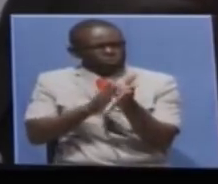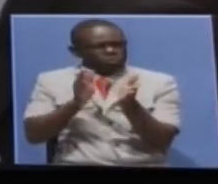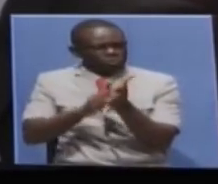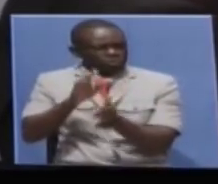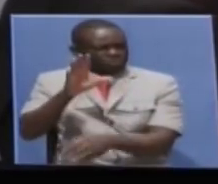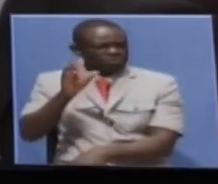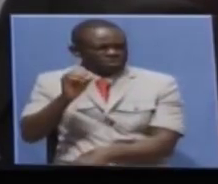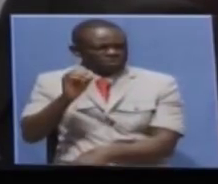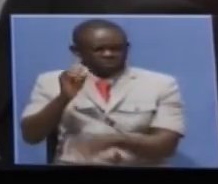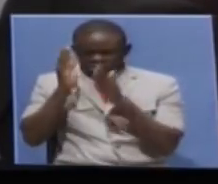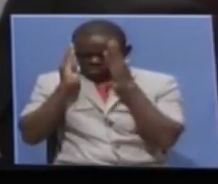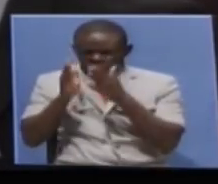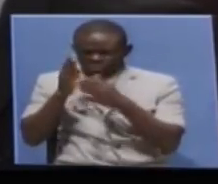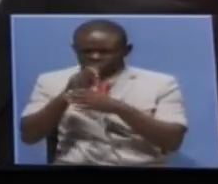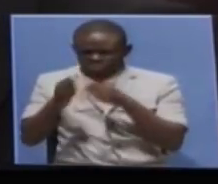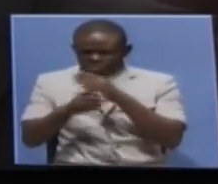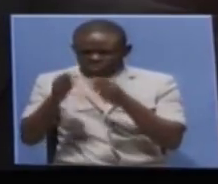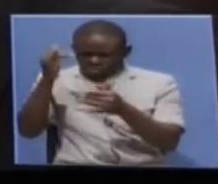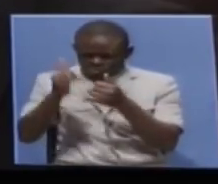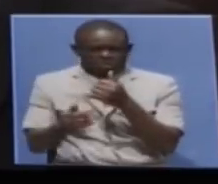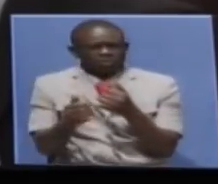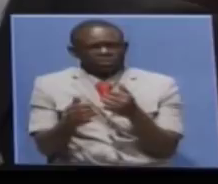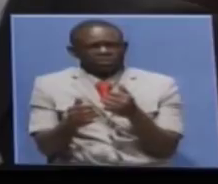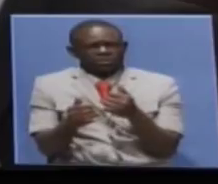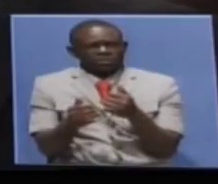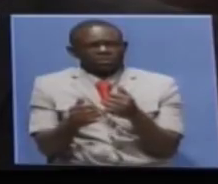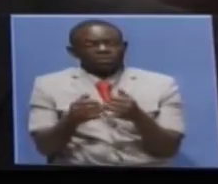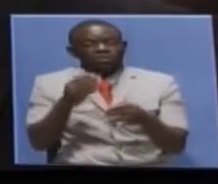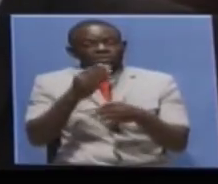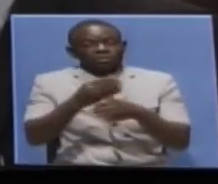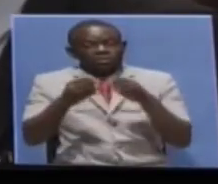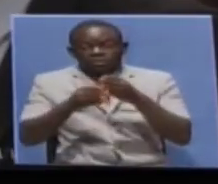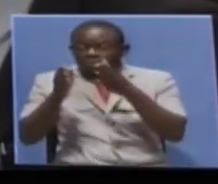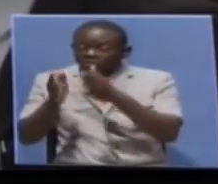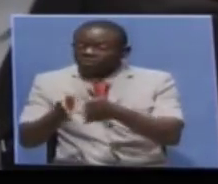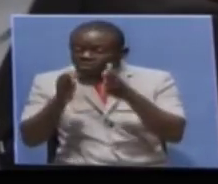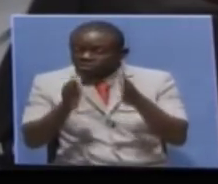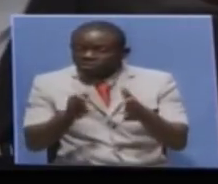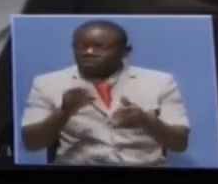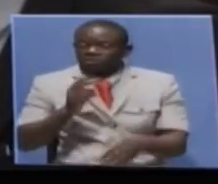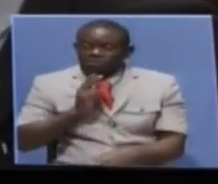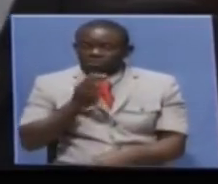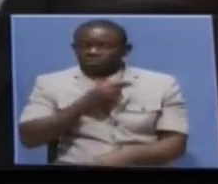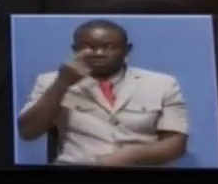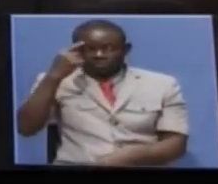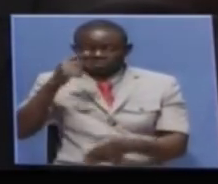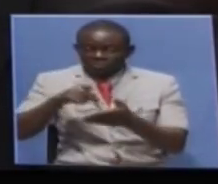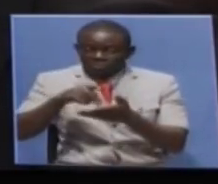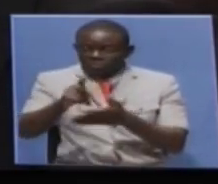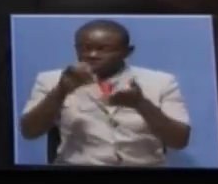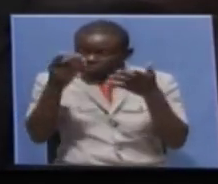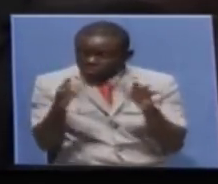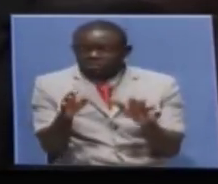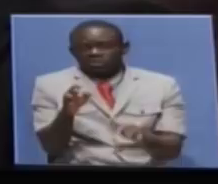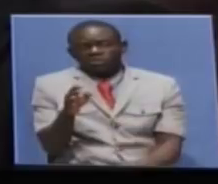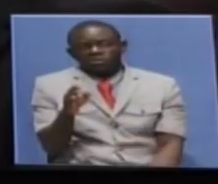another level of schools. So even when we pay contractors, we are targeting, we have made a resolution. I'm a chairman of the task